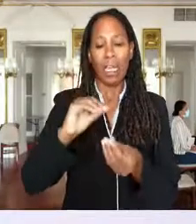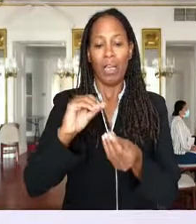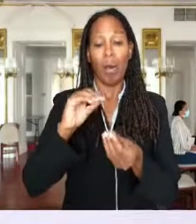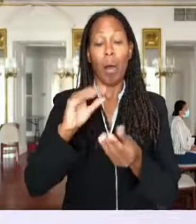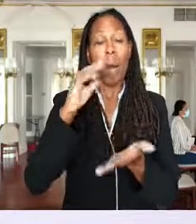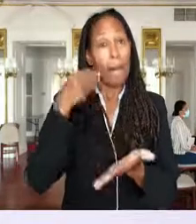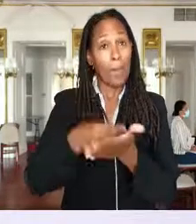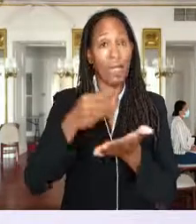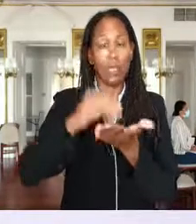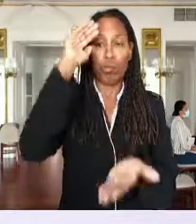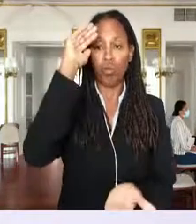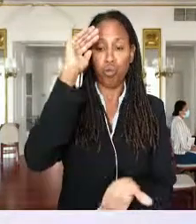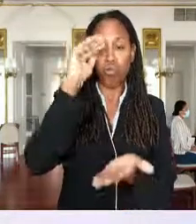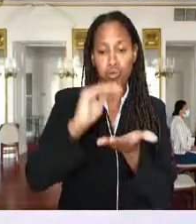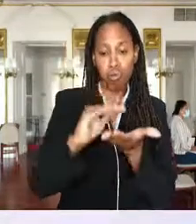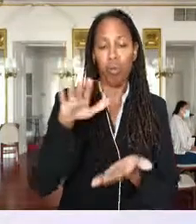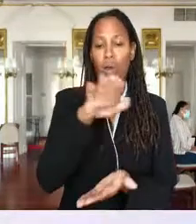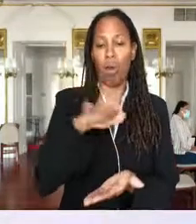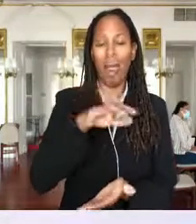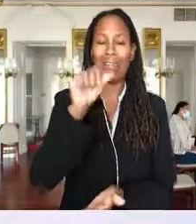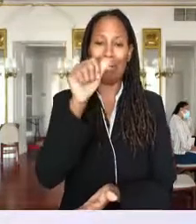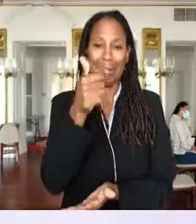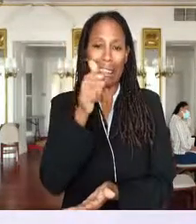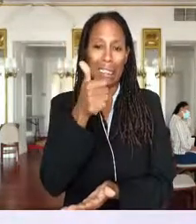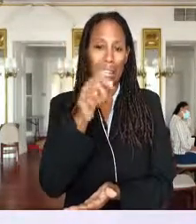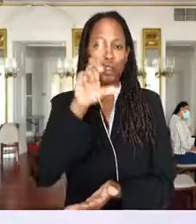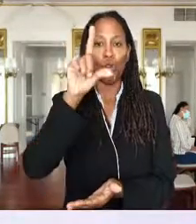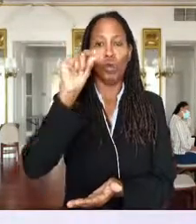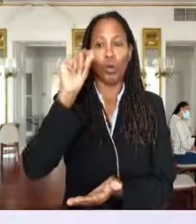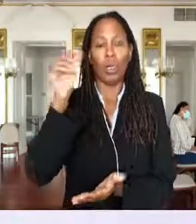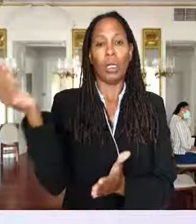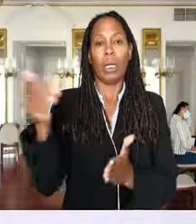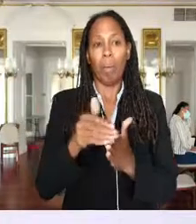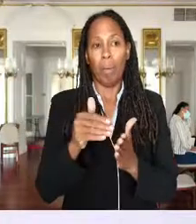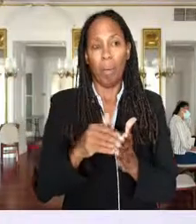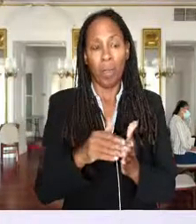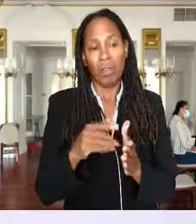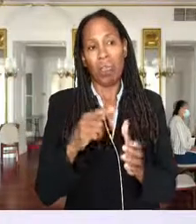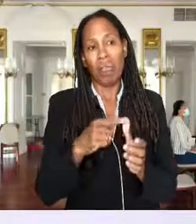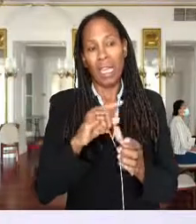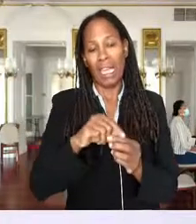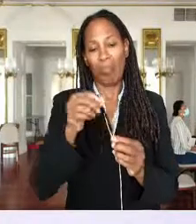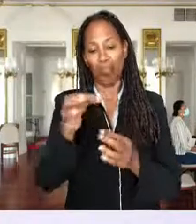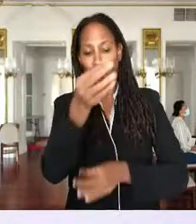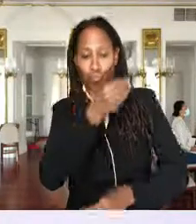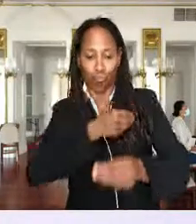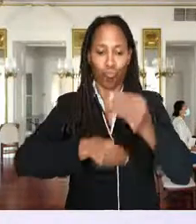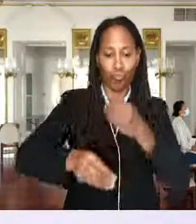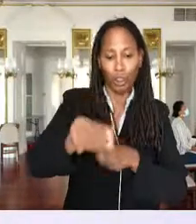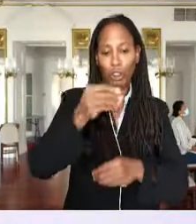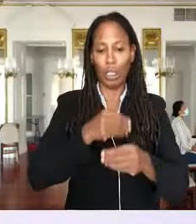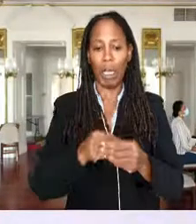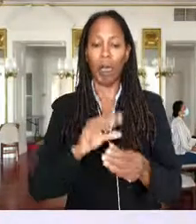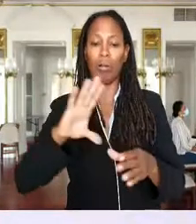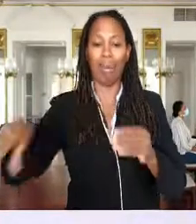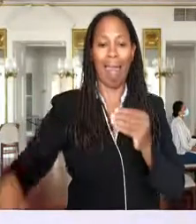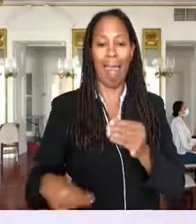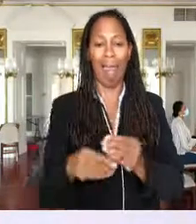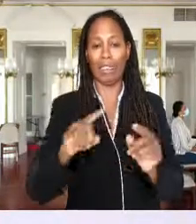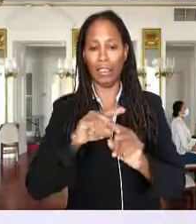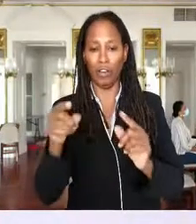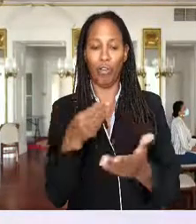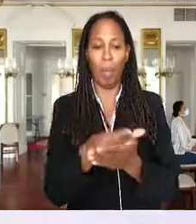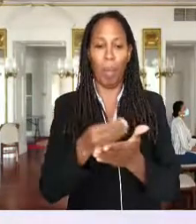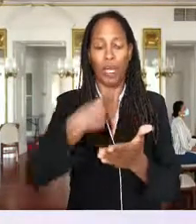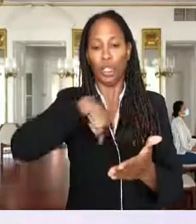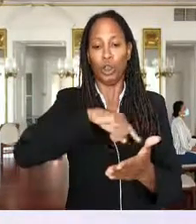revenues directly from the plant closing, and that could be substituted by money we already have on hand. So no major impact